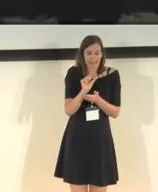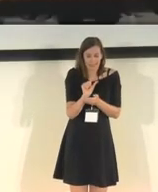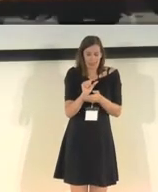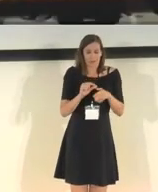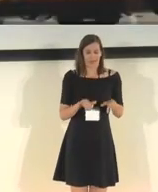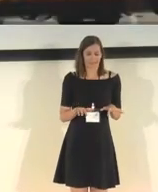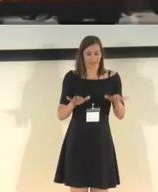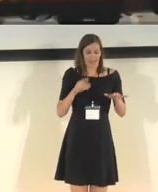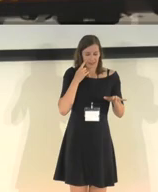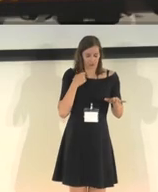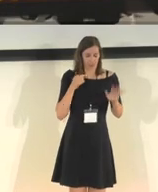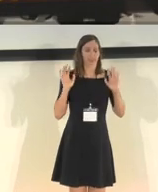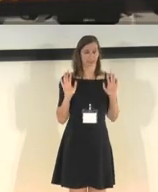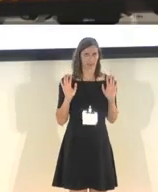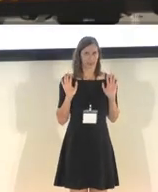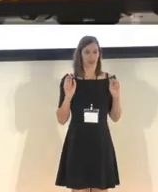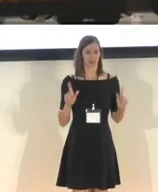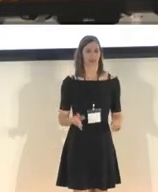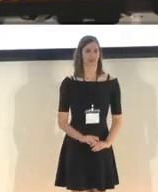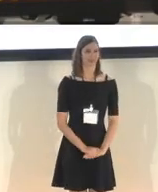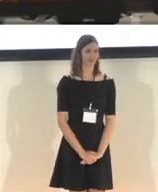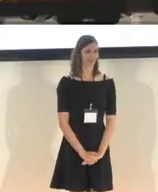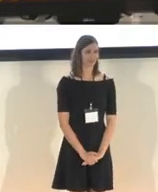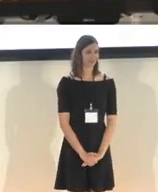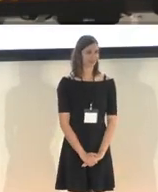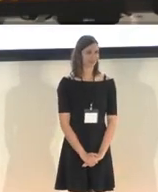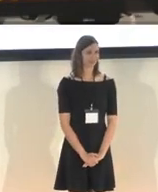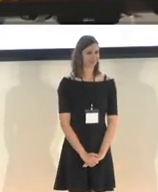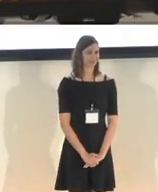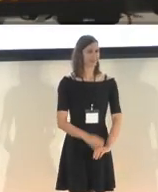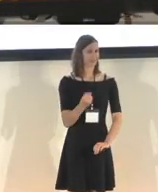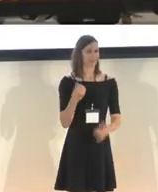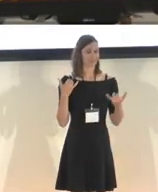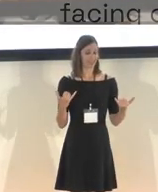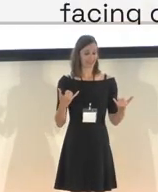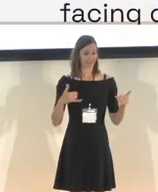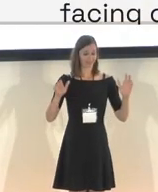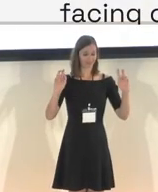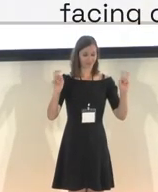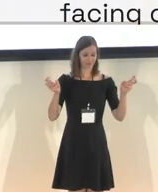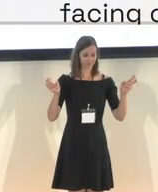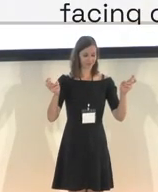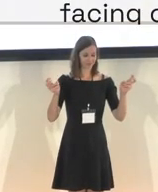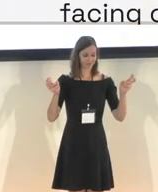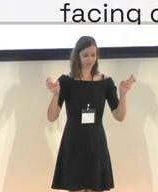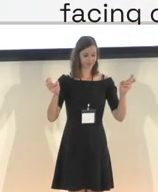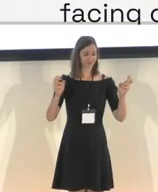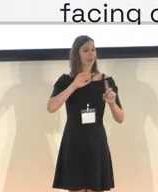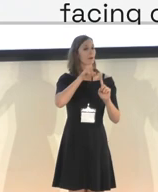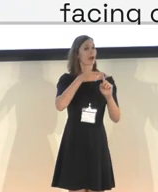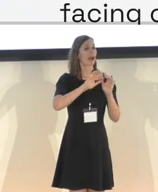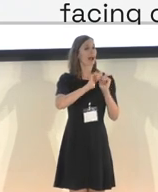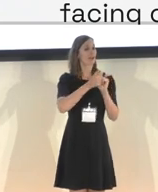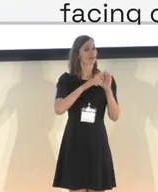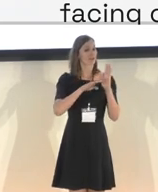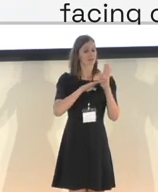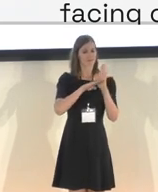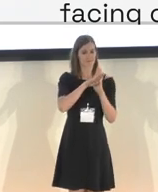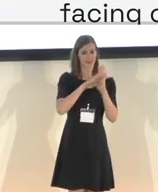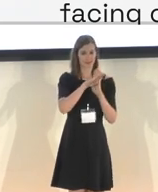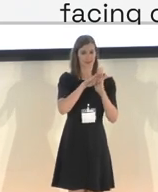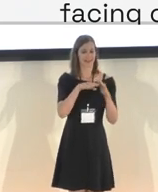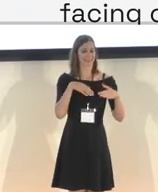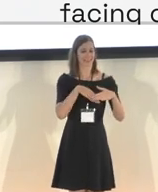Today's talk is going to be on how to build an accessible and inclusive metaverse. I'm Jamie Bykov-Brett. Lovely to meet you all here. It's